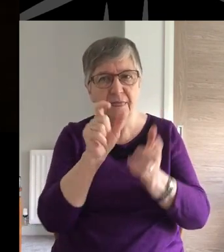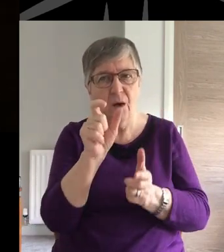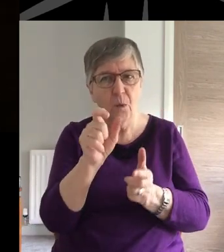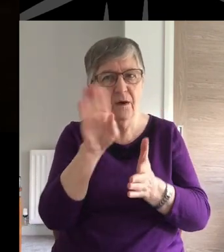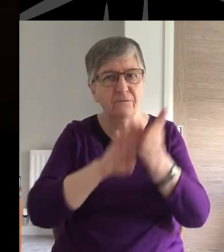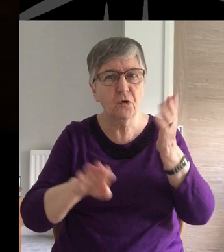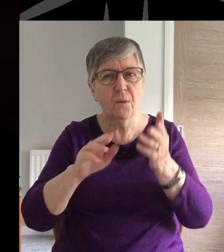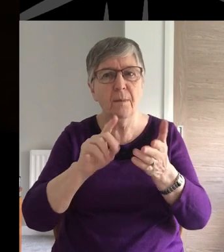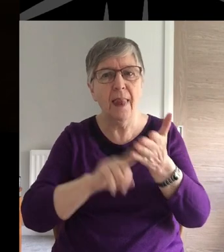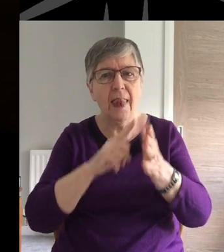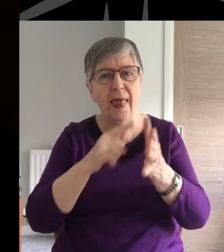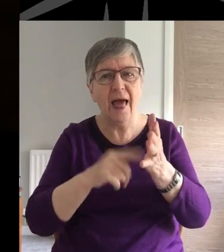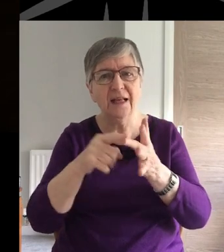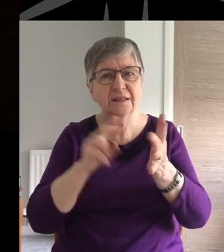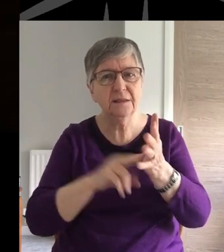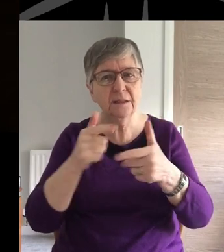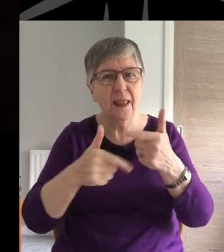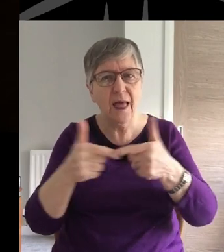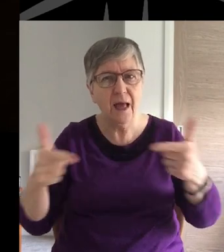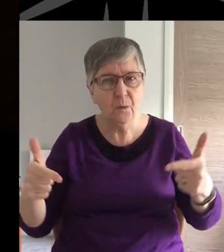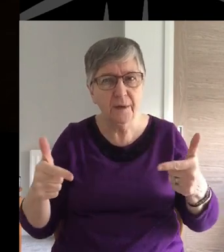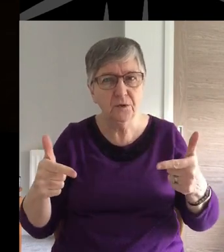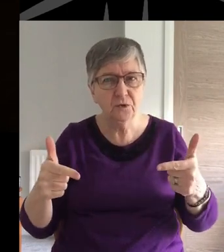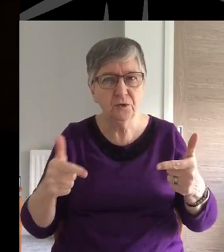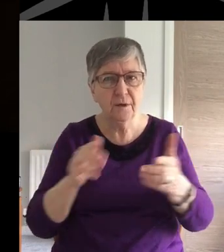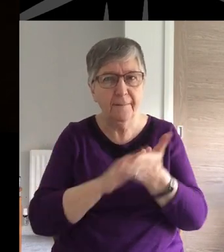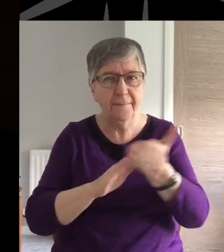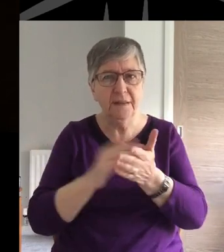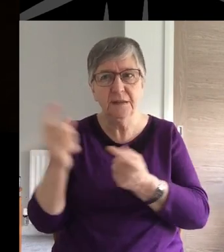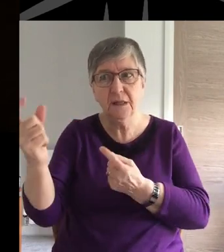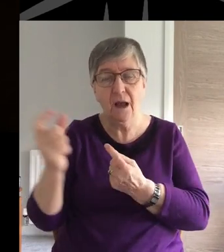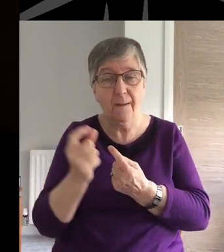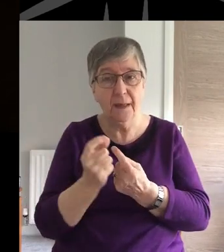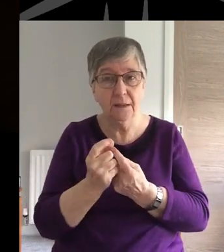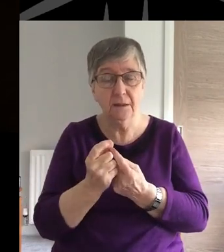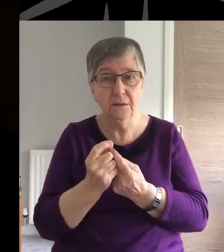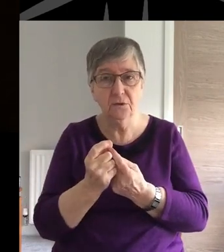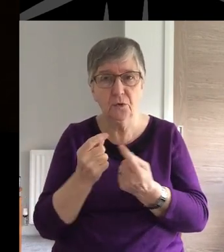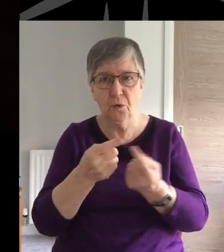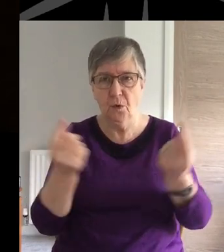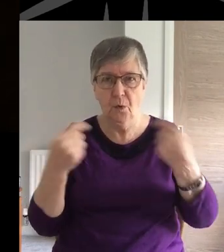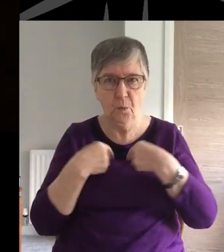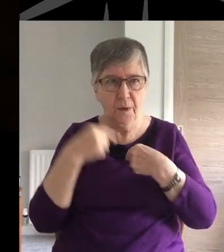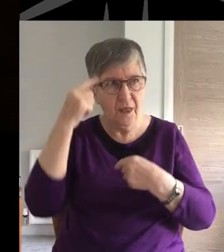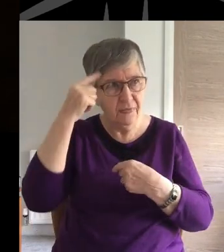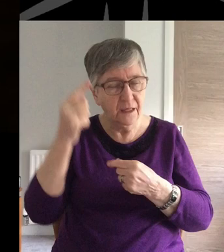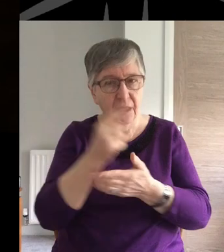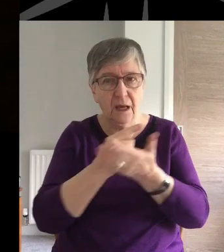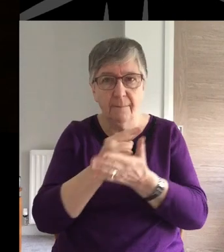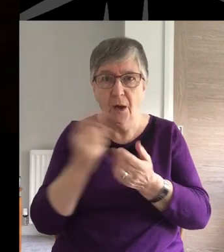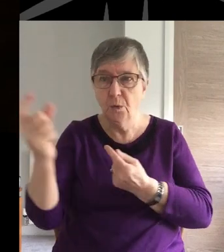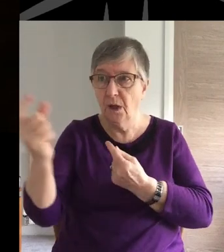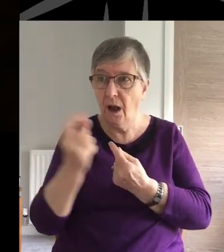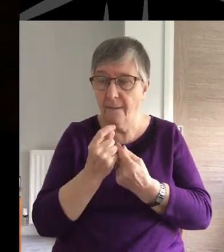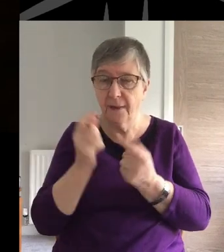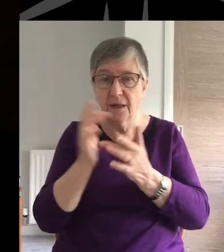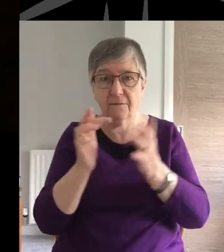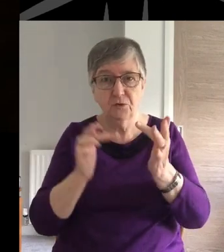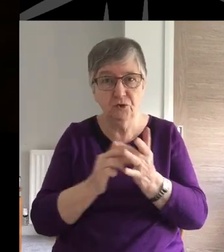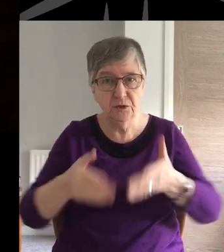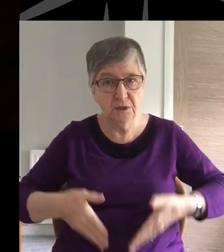means coming, and during the season of Advent, we think of the coming and prepare for the coming of Jesus born as a child in